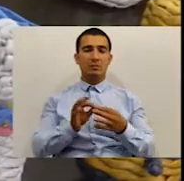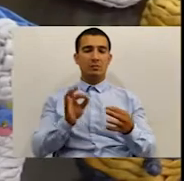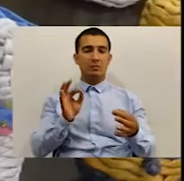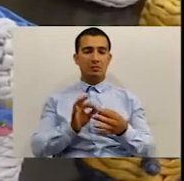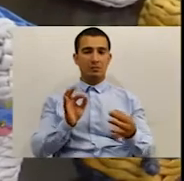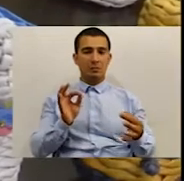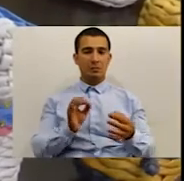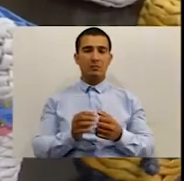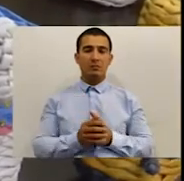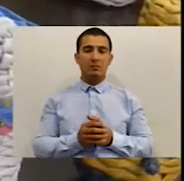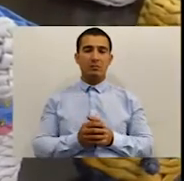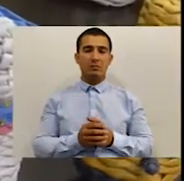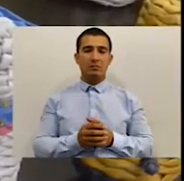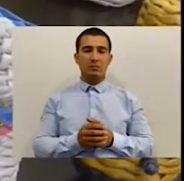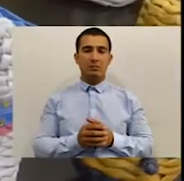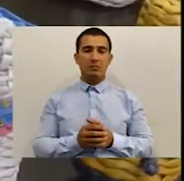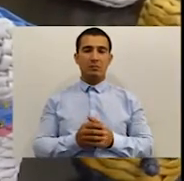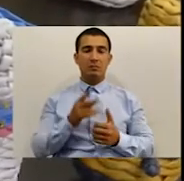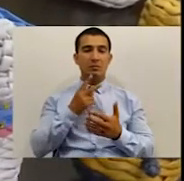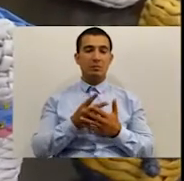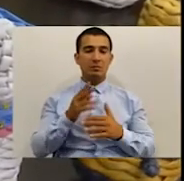novdalarimizni bundoq